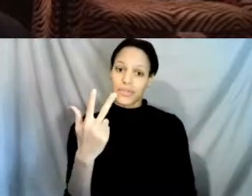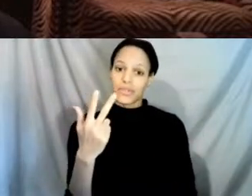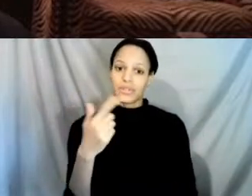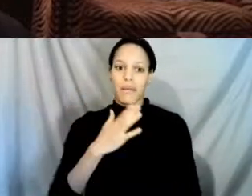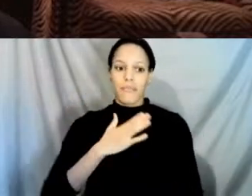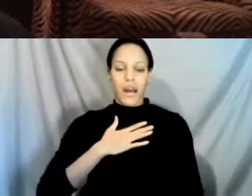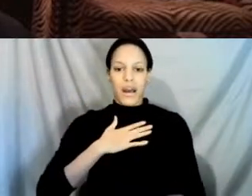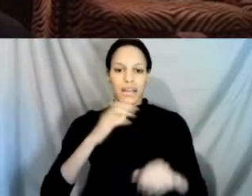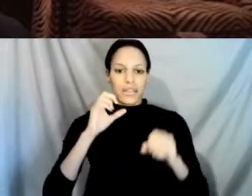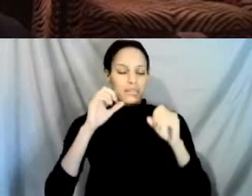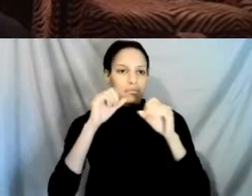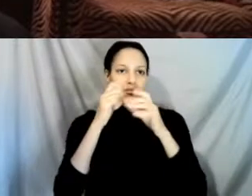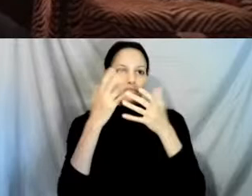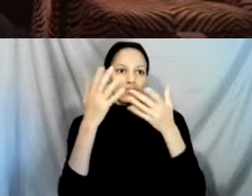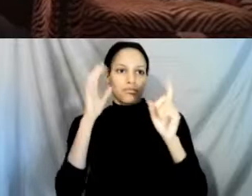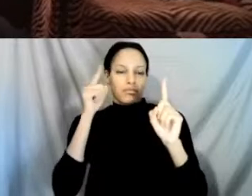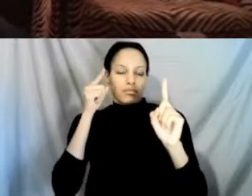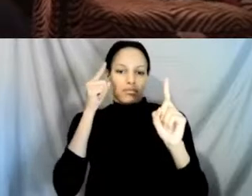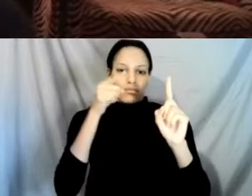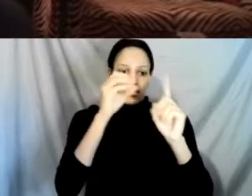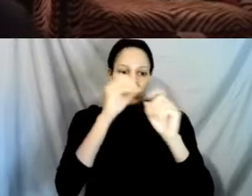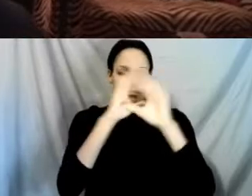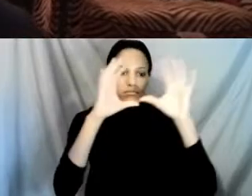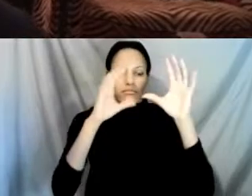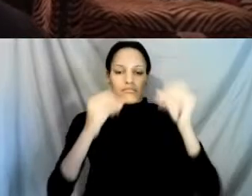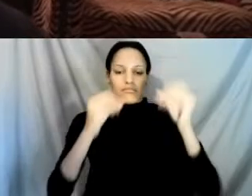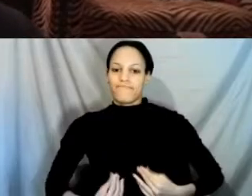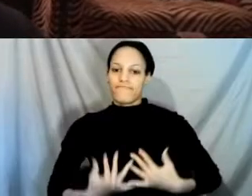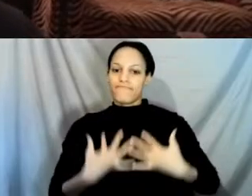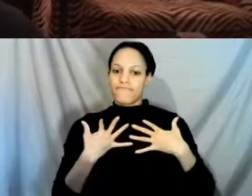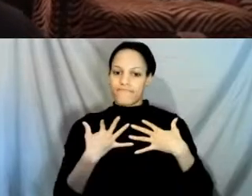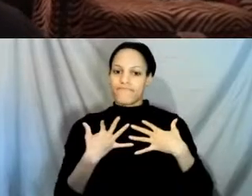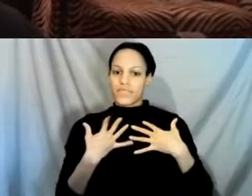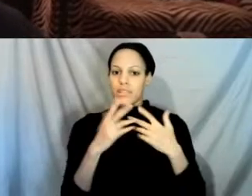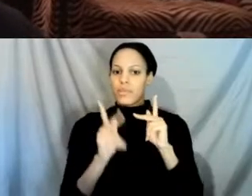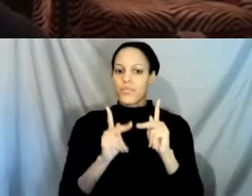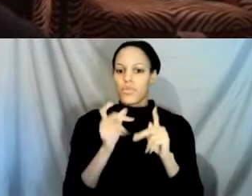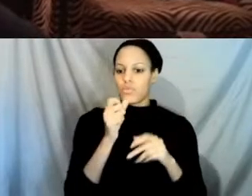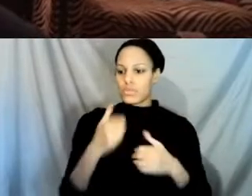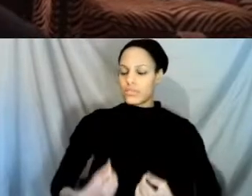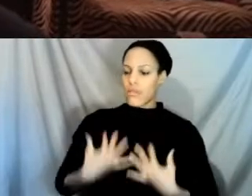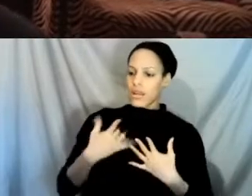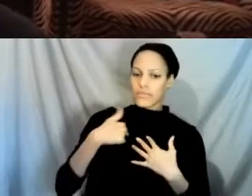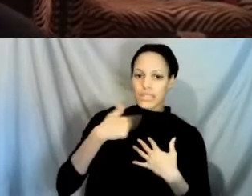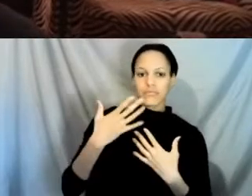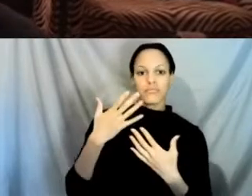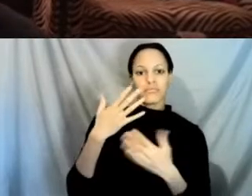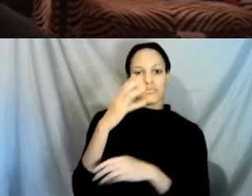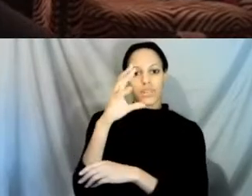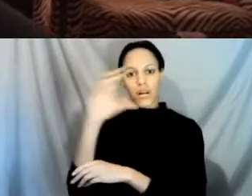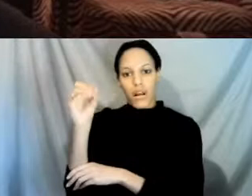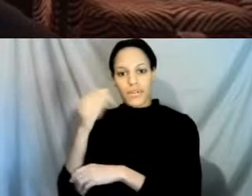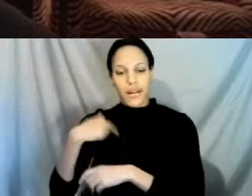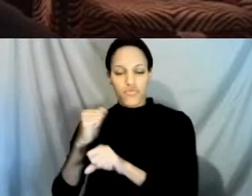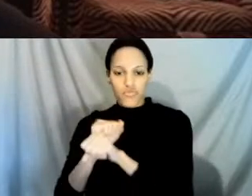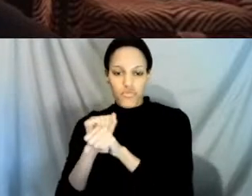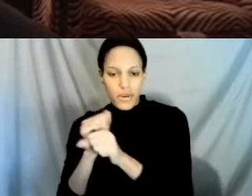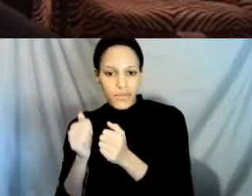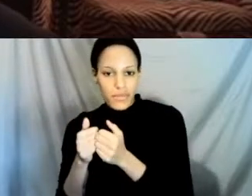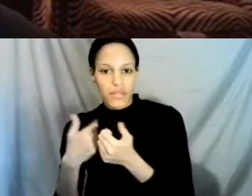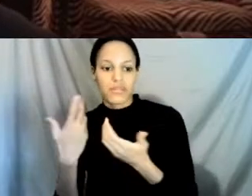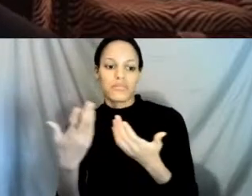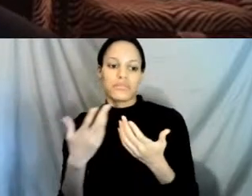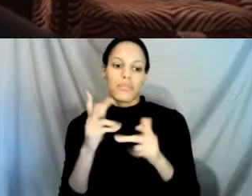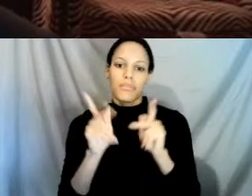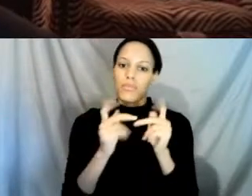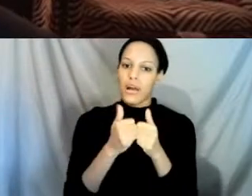dance icons who inspired me, the companies that I work with, Elio Children's Dance Theater in Chicago,